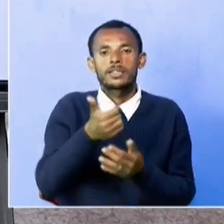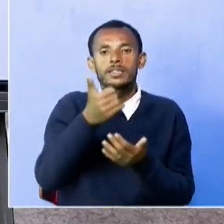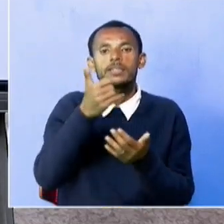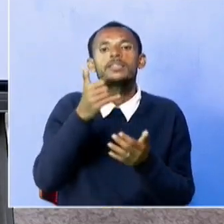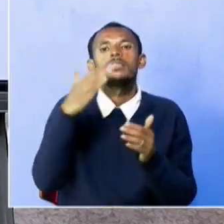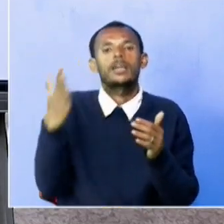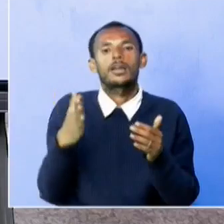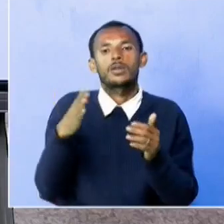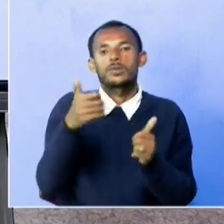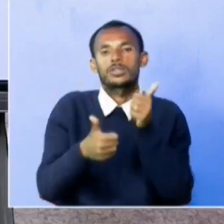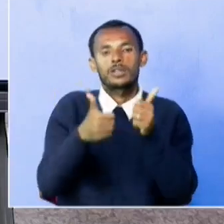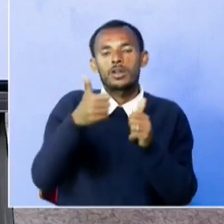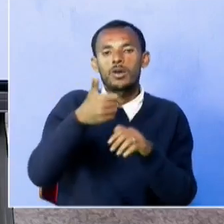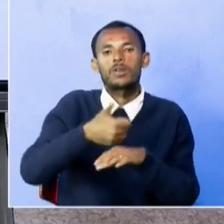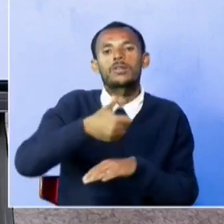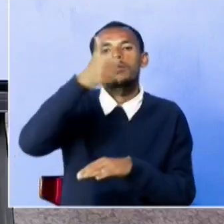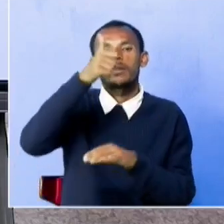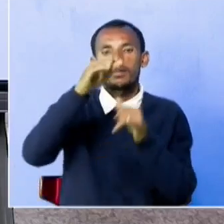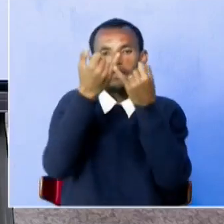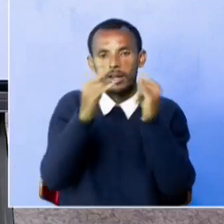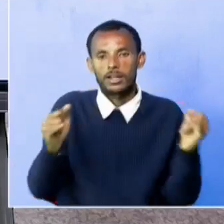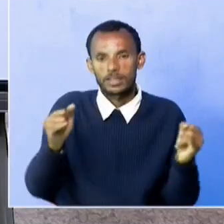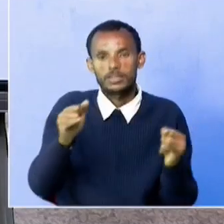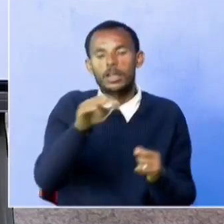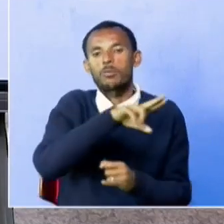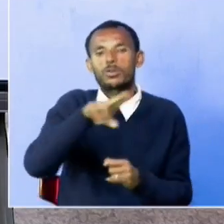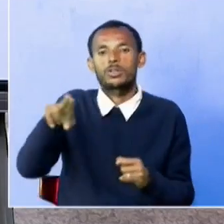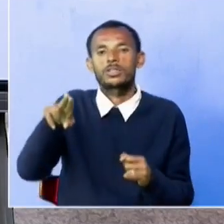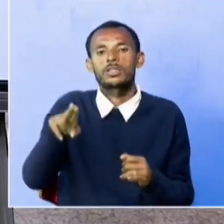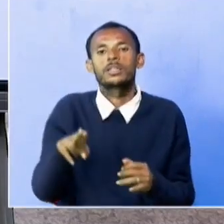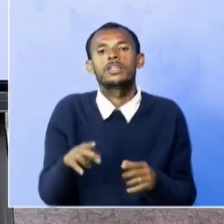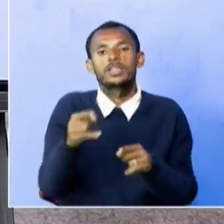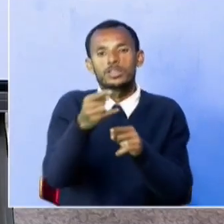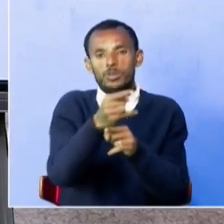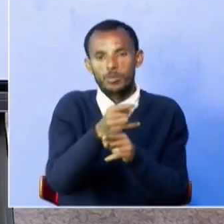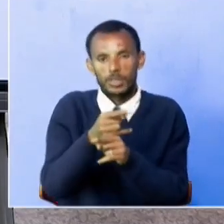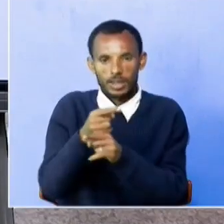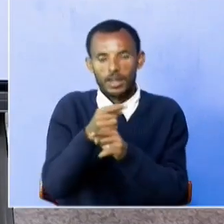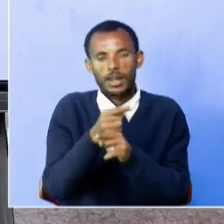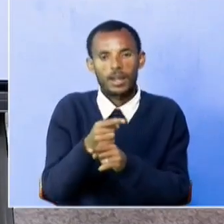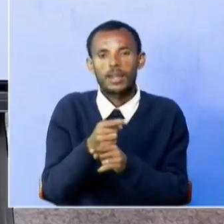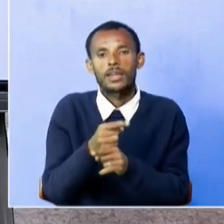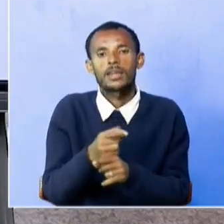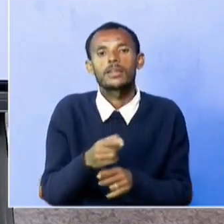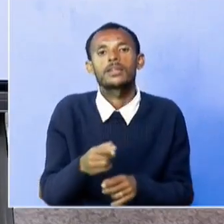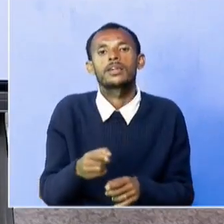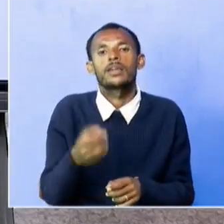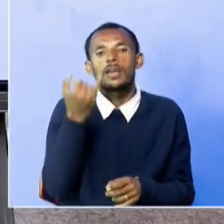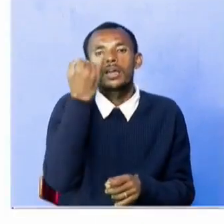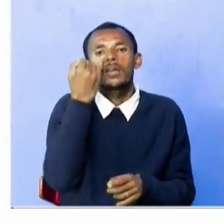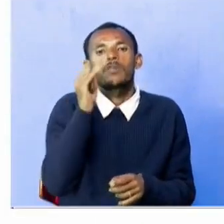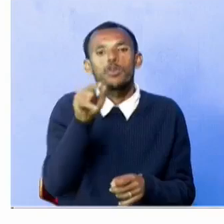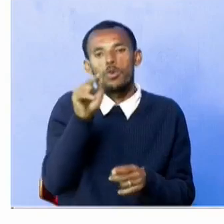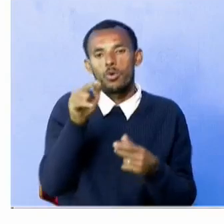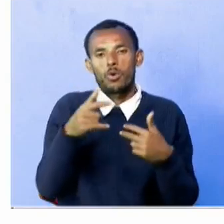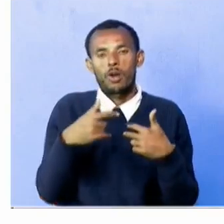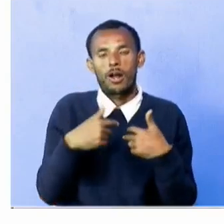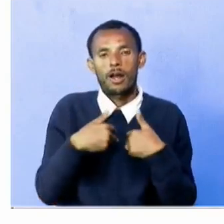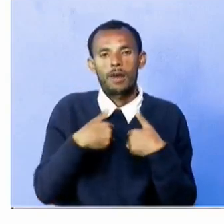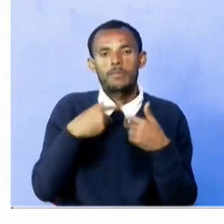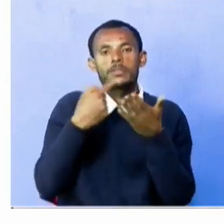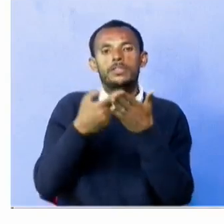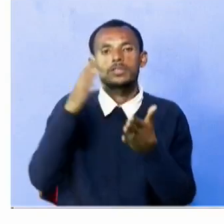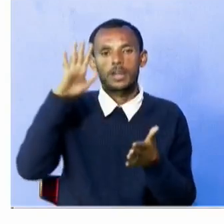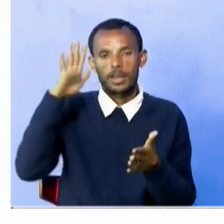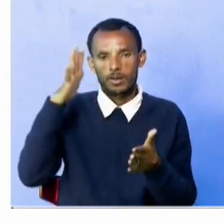which the altitude divides the hypotenuse, right? Geometrically, if you have this kind